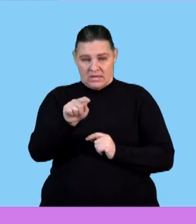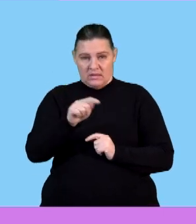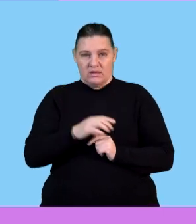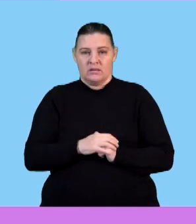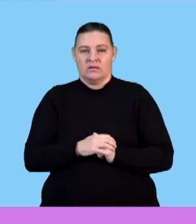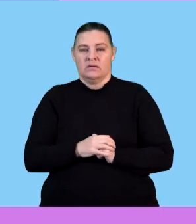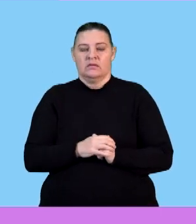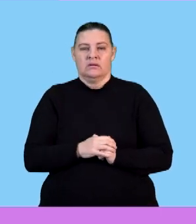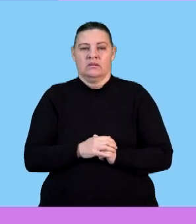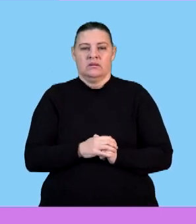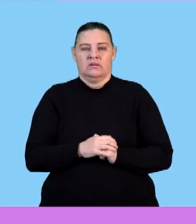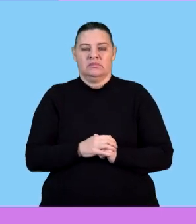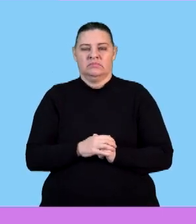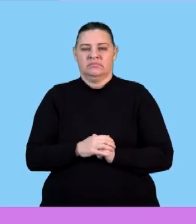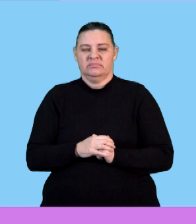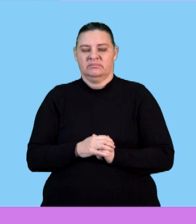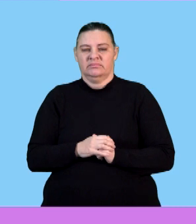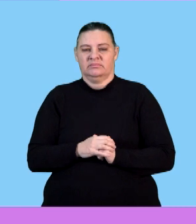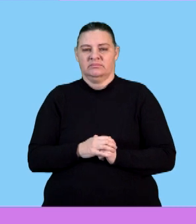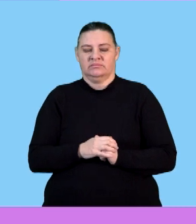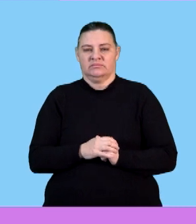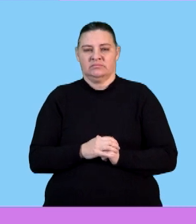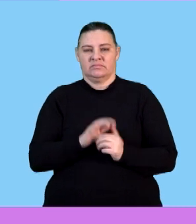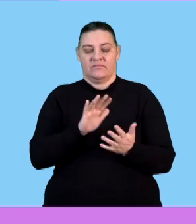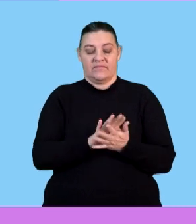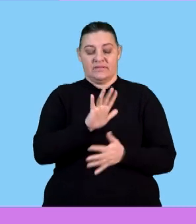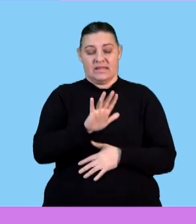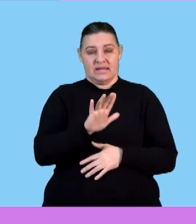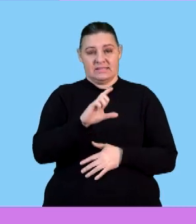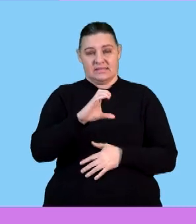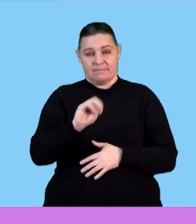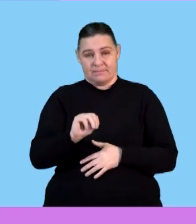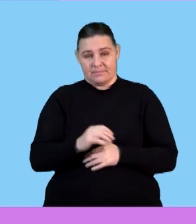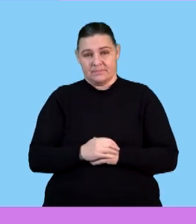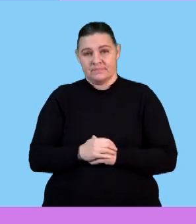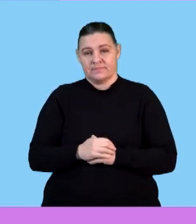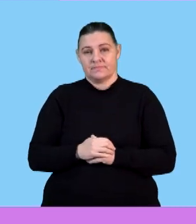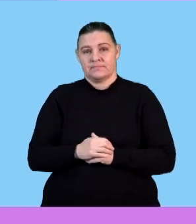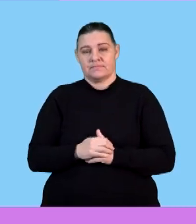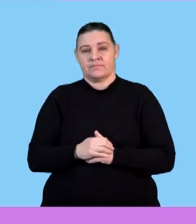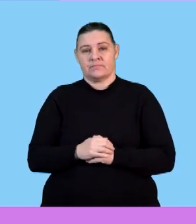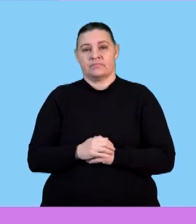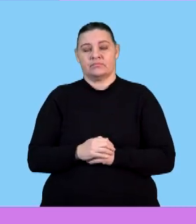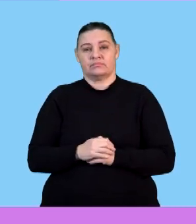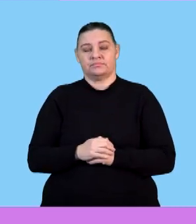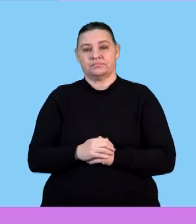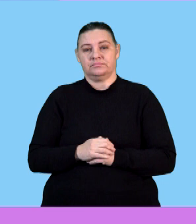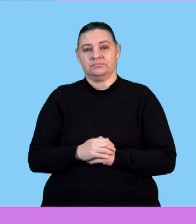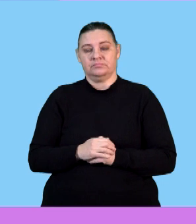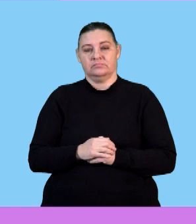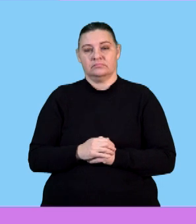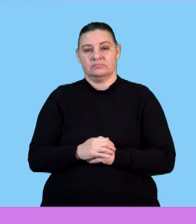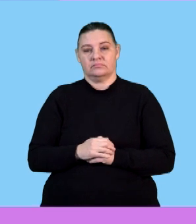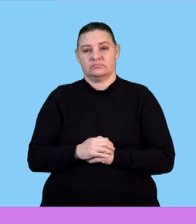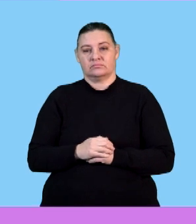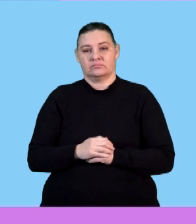point, that measures, let me write it in here, 15 centimeters. All right. If I